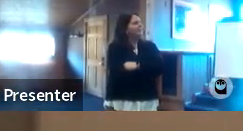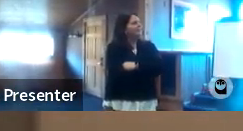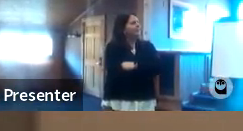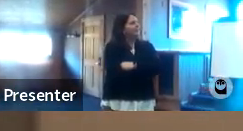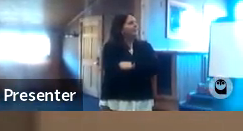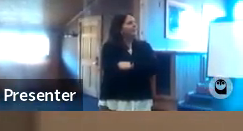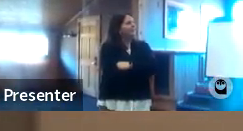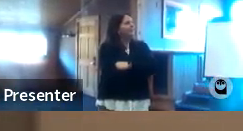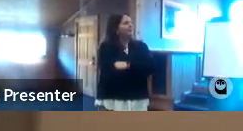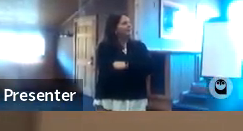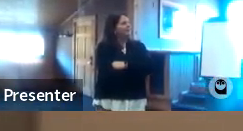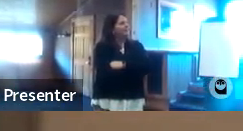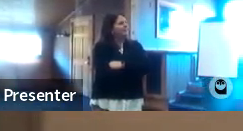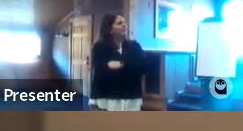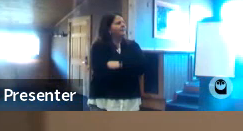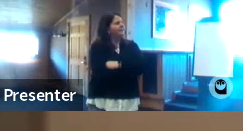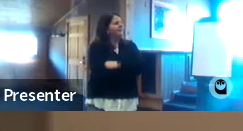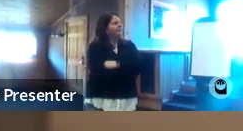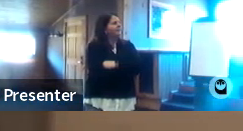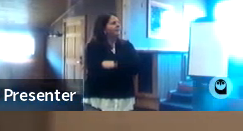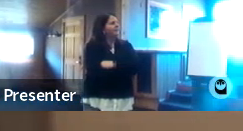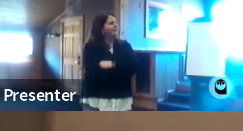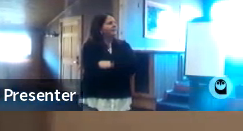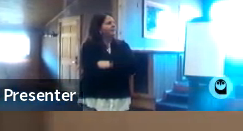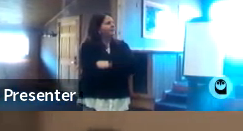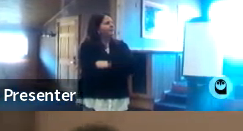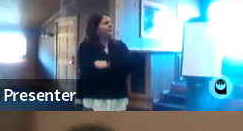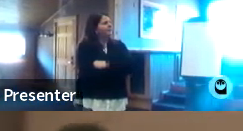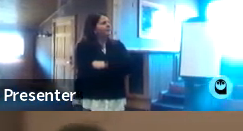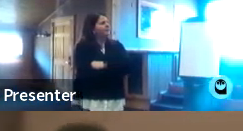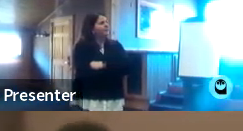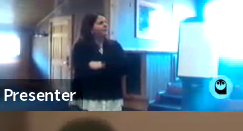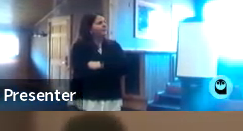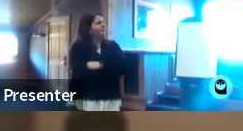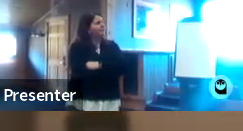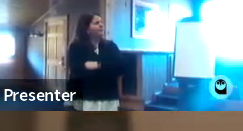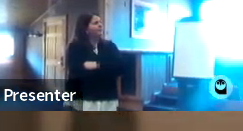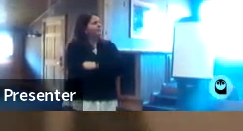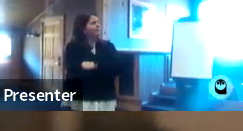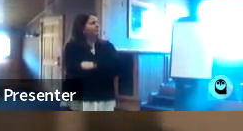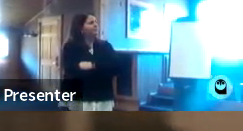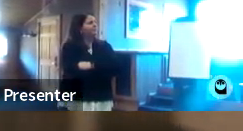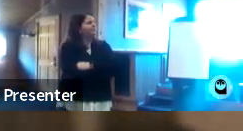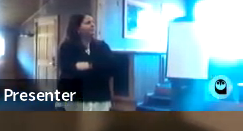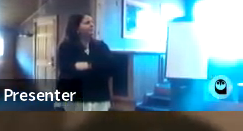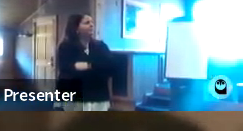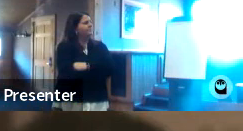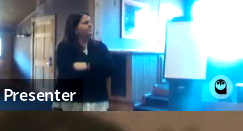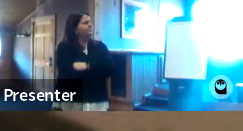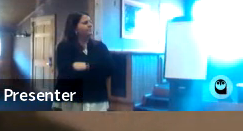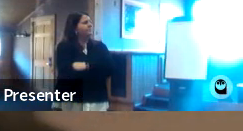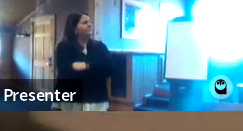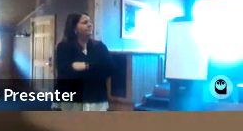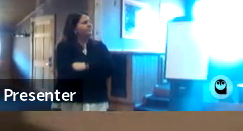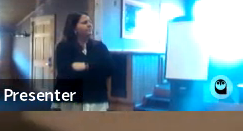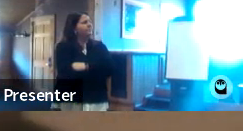question. Does that mean that you can't answer it? It's a bullshit question. It's impossible to answer. Impossible because you don't know the answer. Nobody